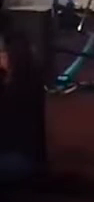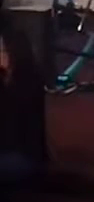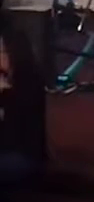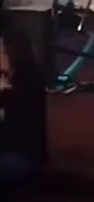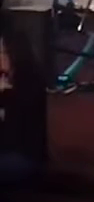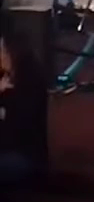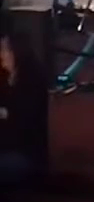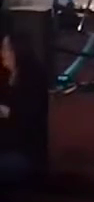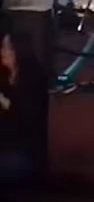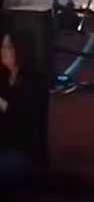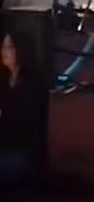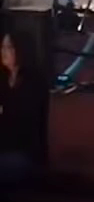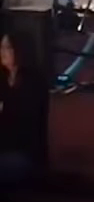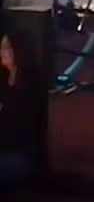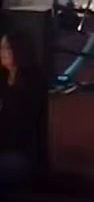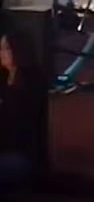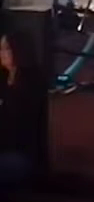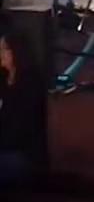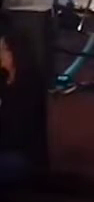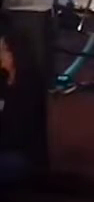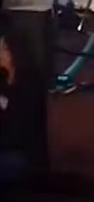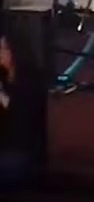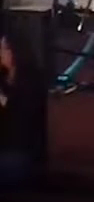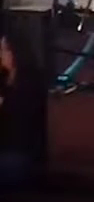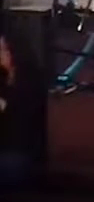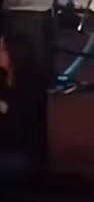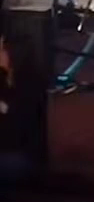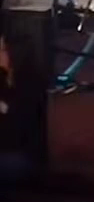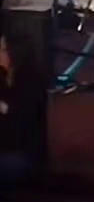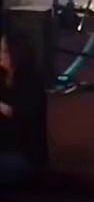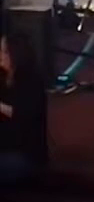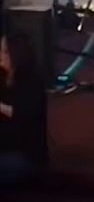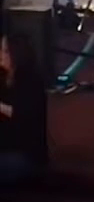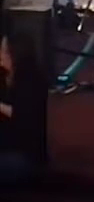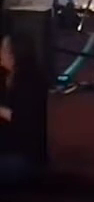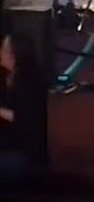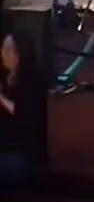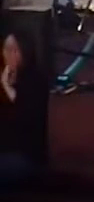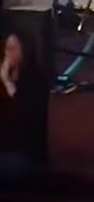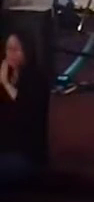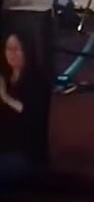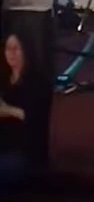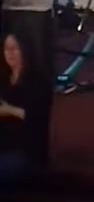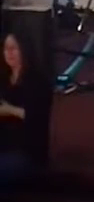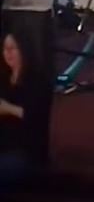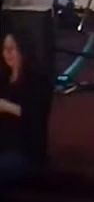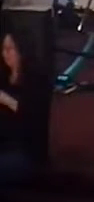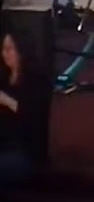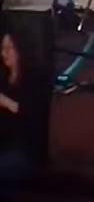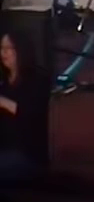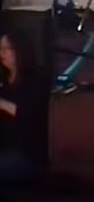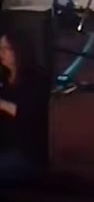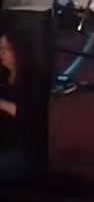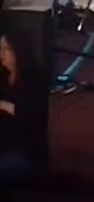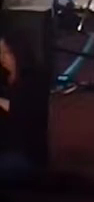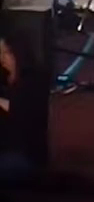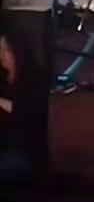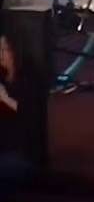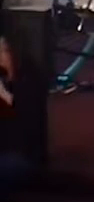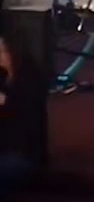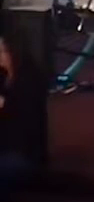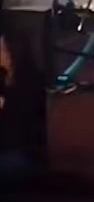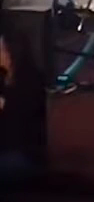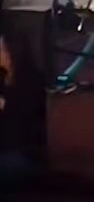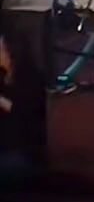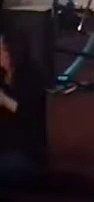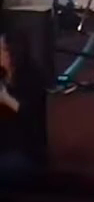being thankful, of being part of the family. And that's one of the most wonderful things about church leadership, is that you're really thankful for